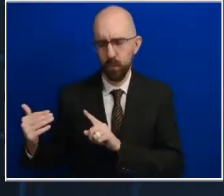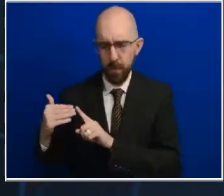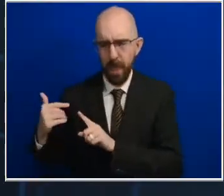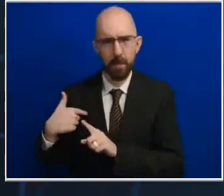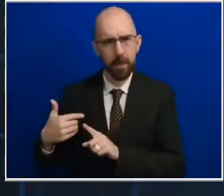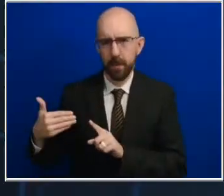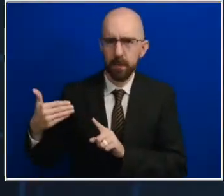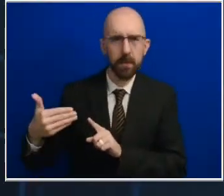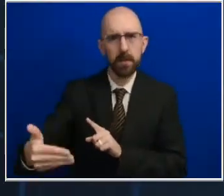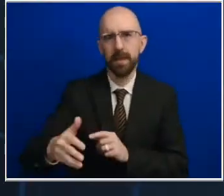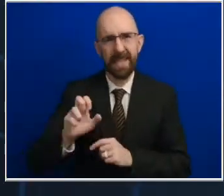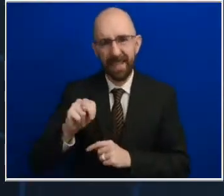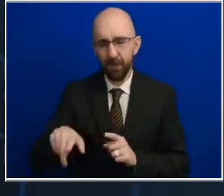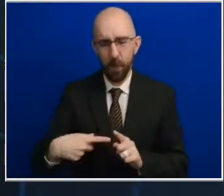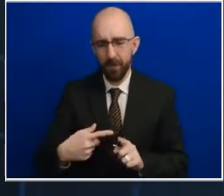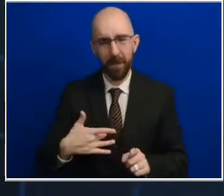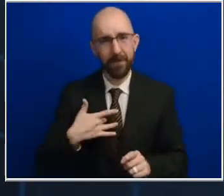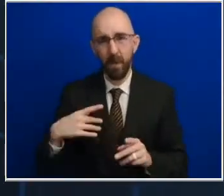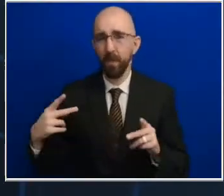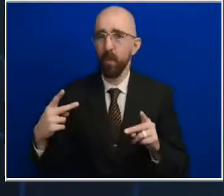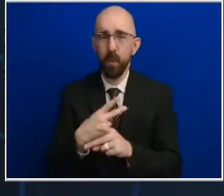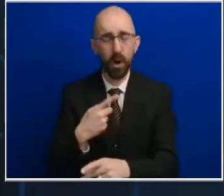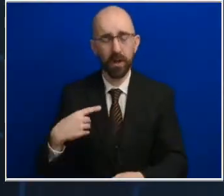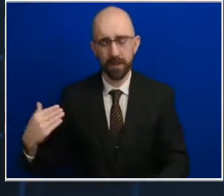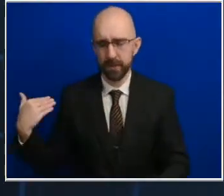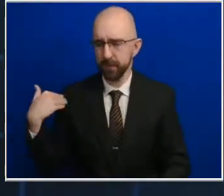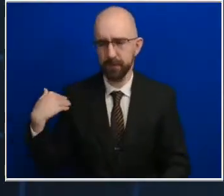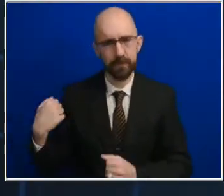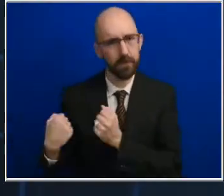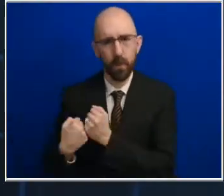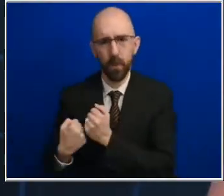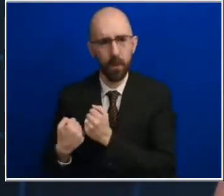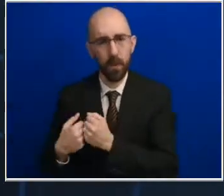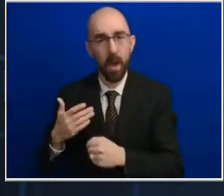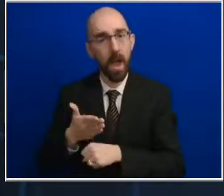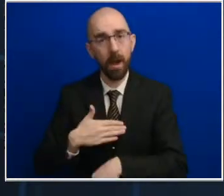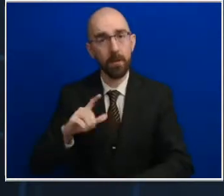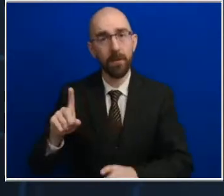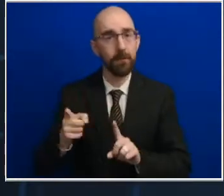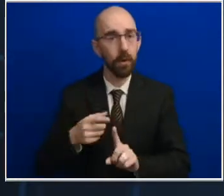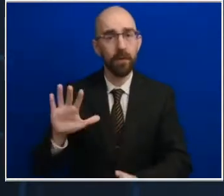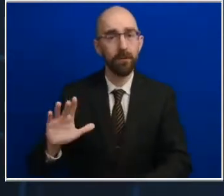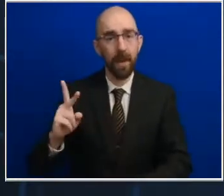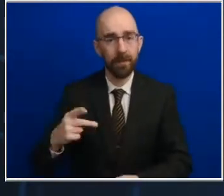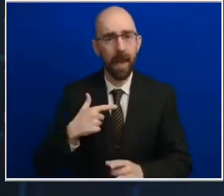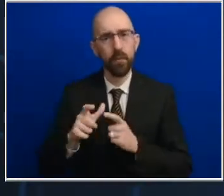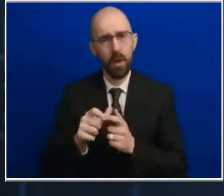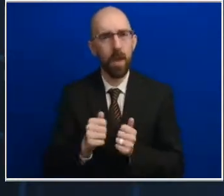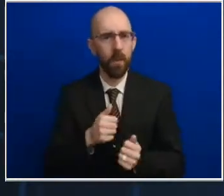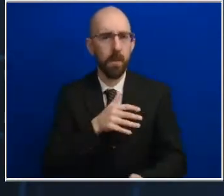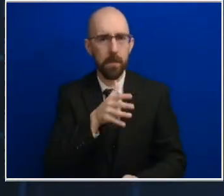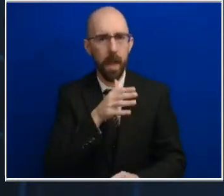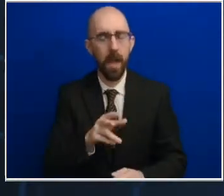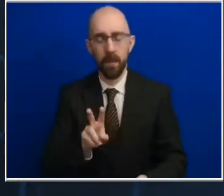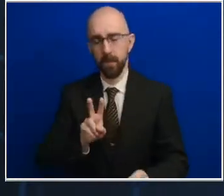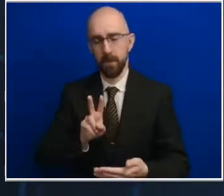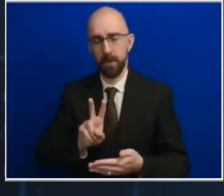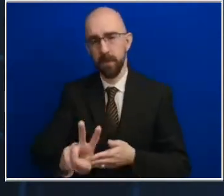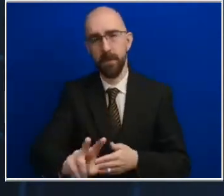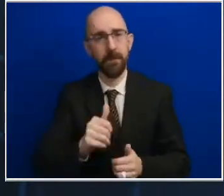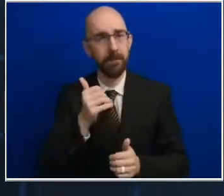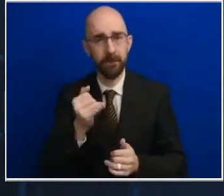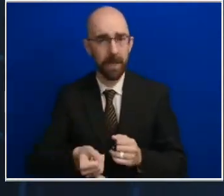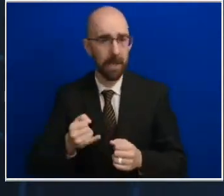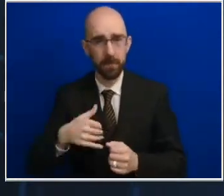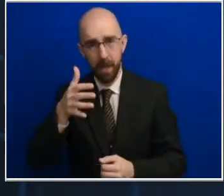times. And after my first 5K, I ran it with my mom, and we were at the finish line. And the first thing that my dad said to me as soon